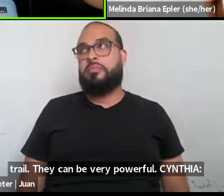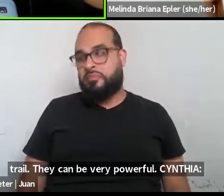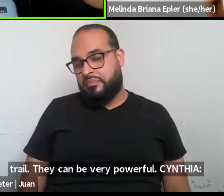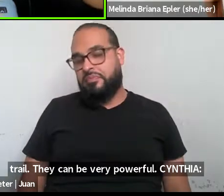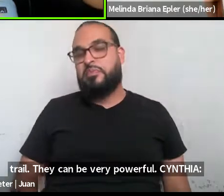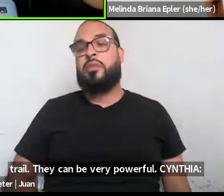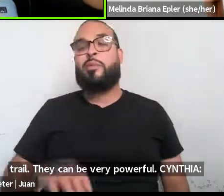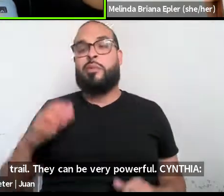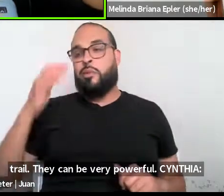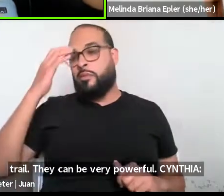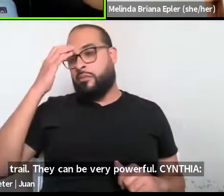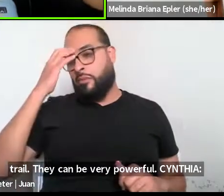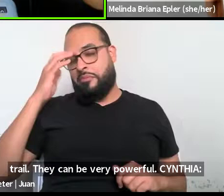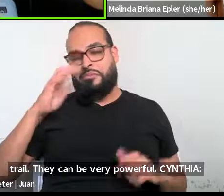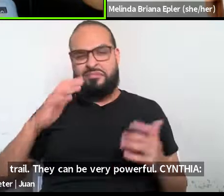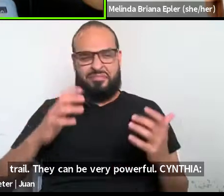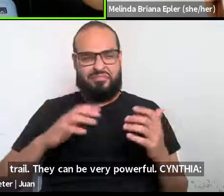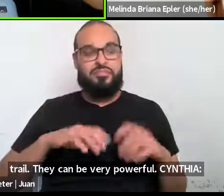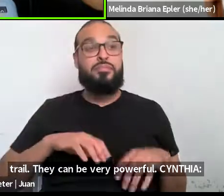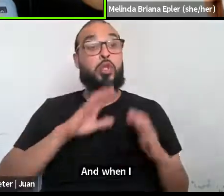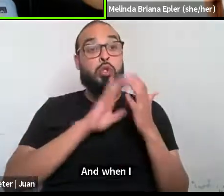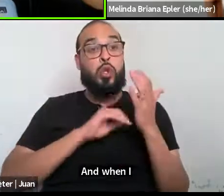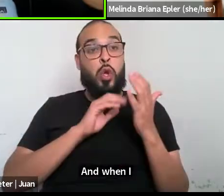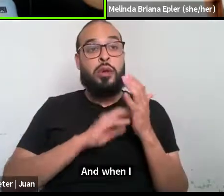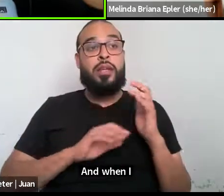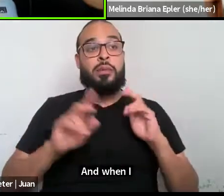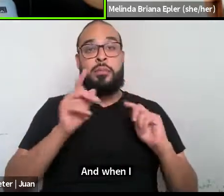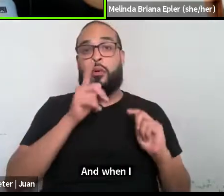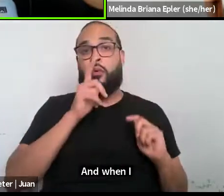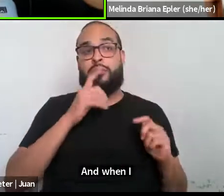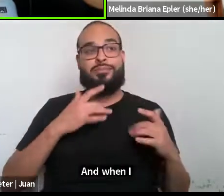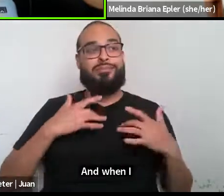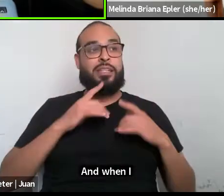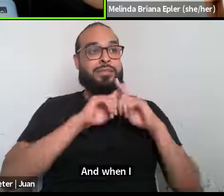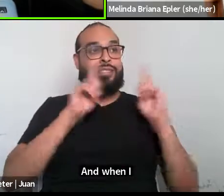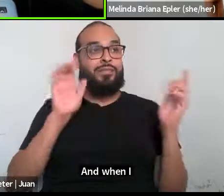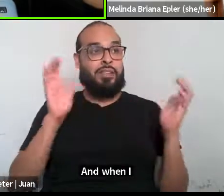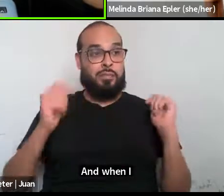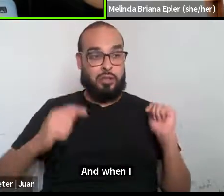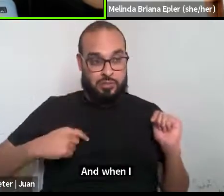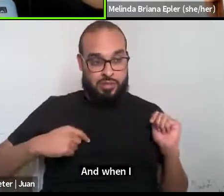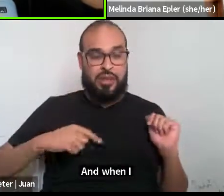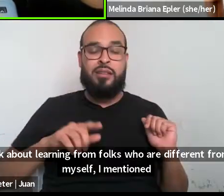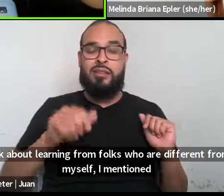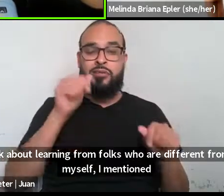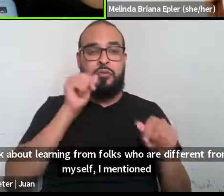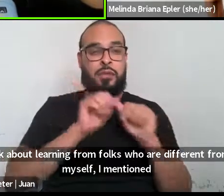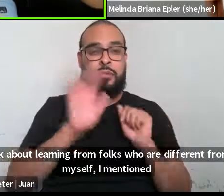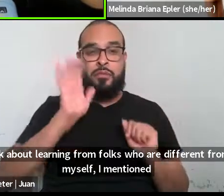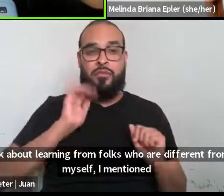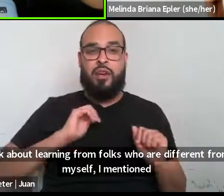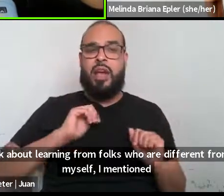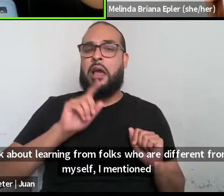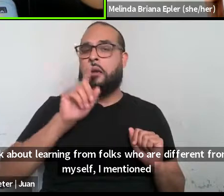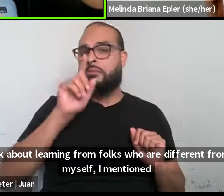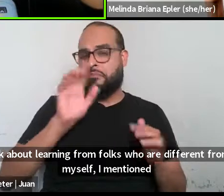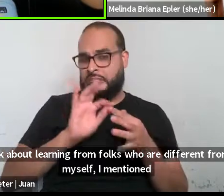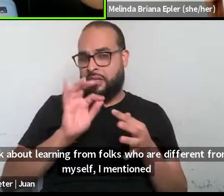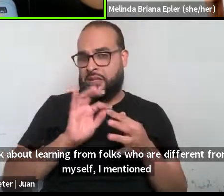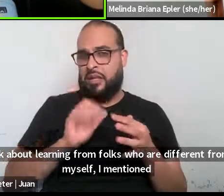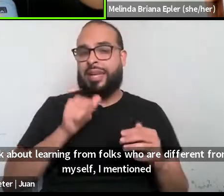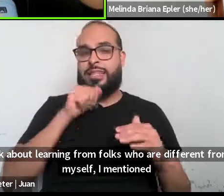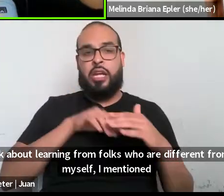different from myself, I mentioned before, I did not go into academia after I finished my